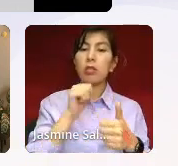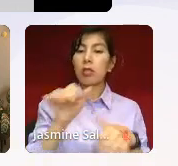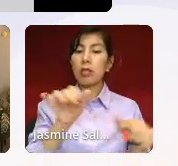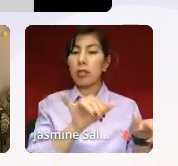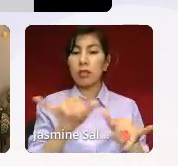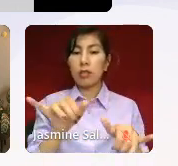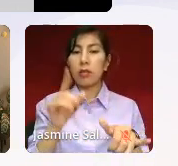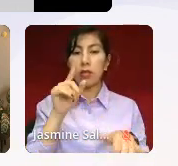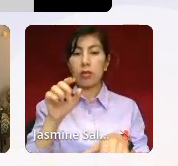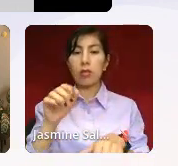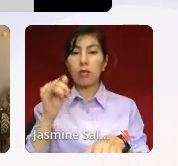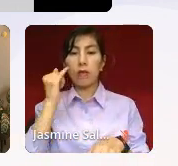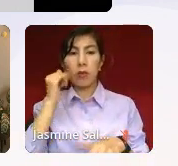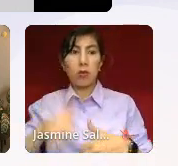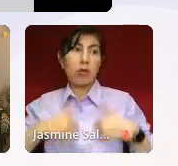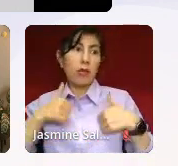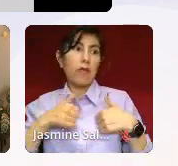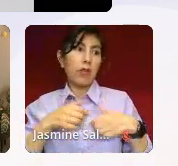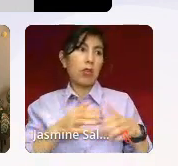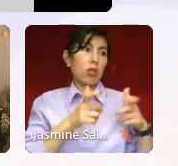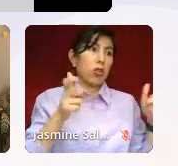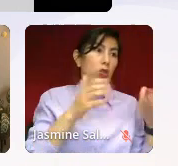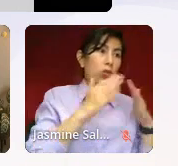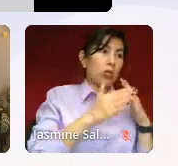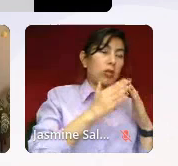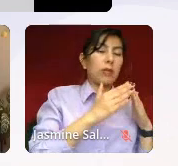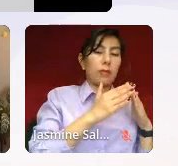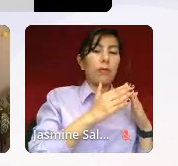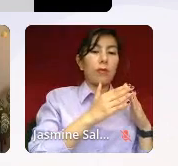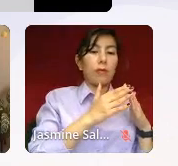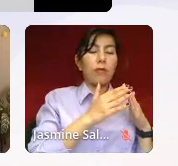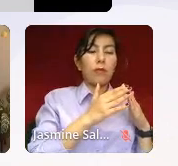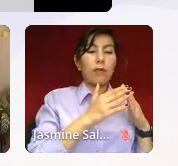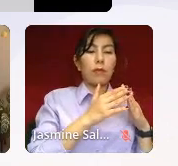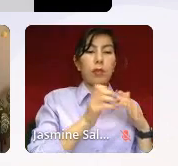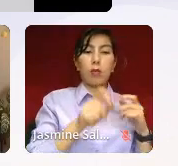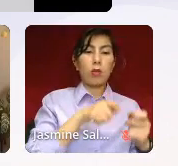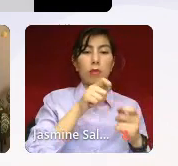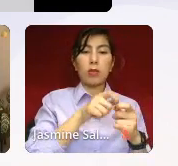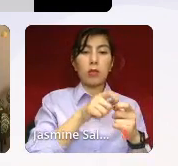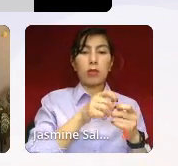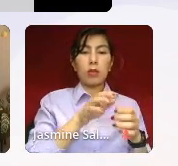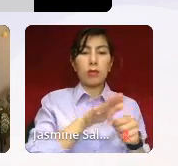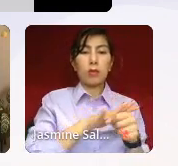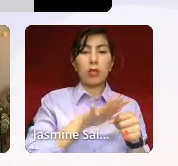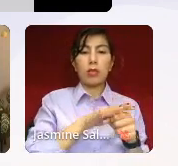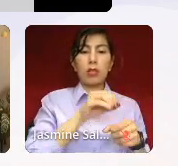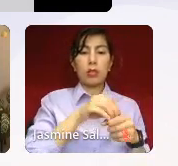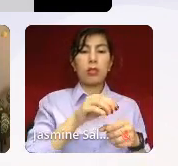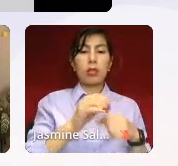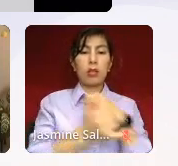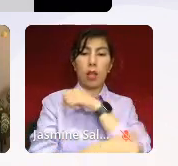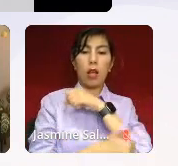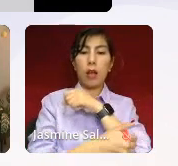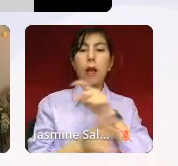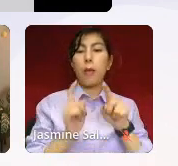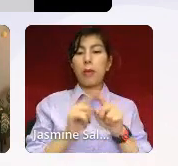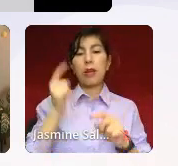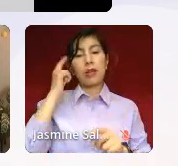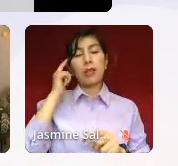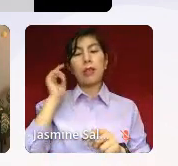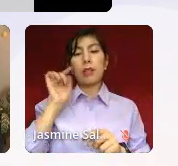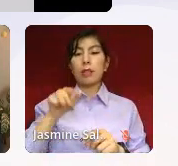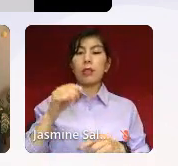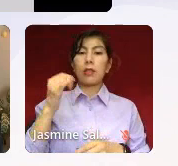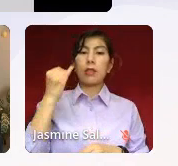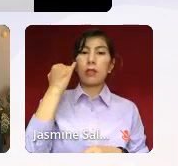in a large city, or a particular place in the country. But I think that this